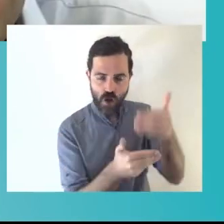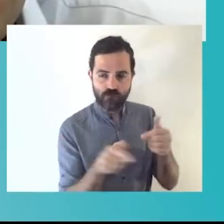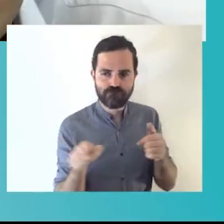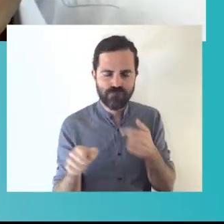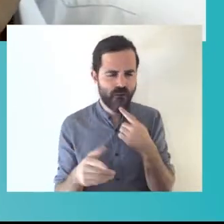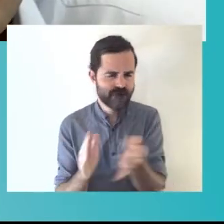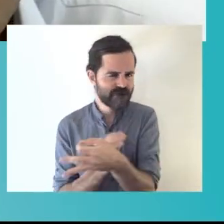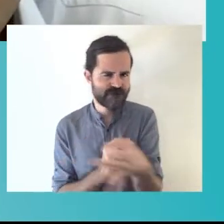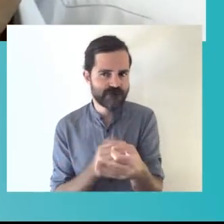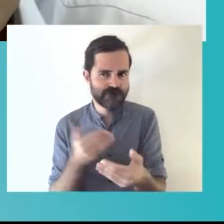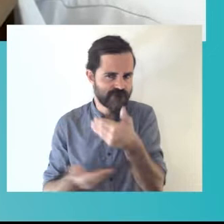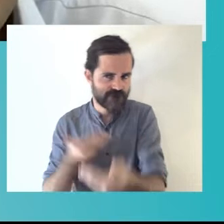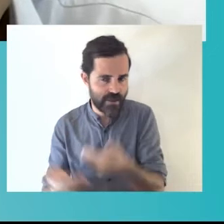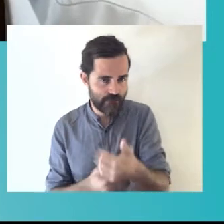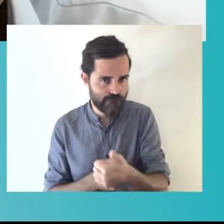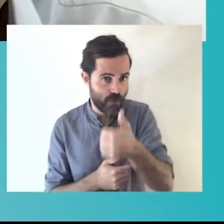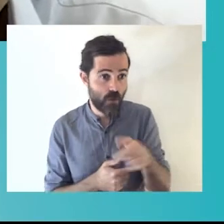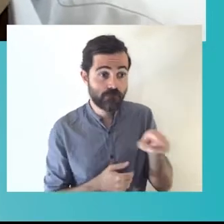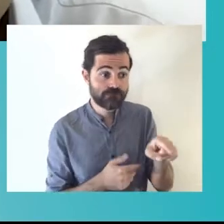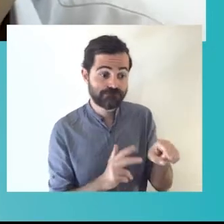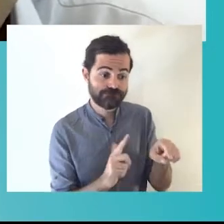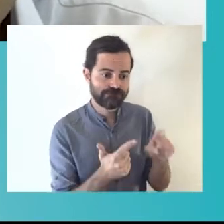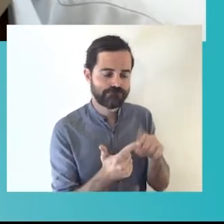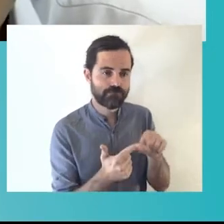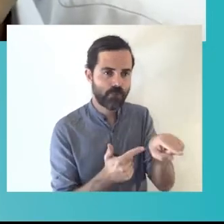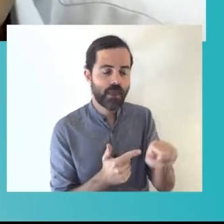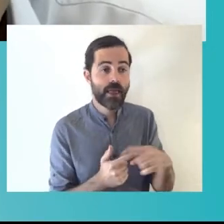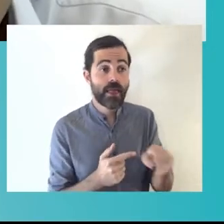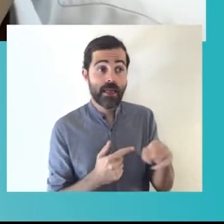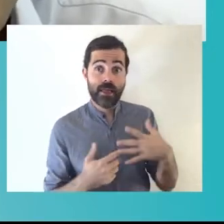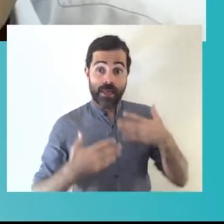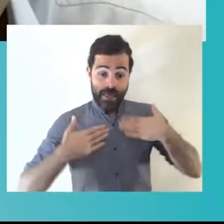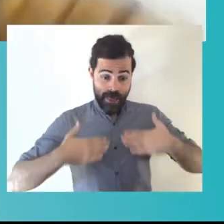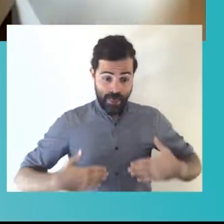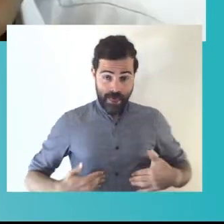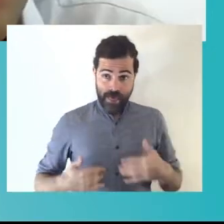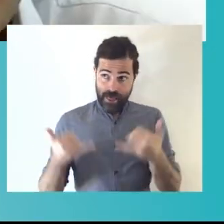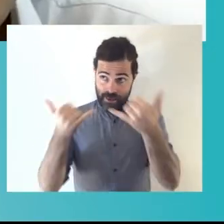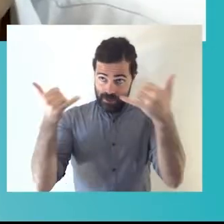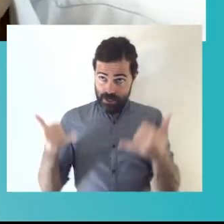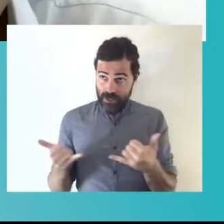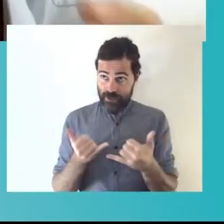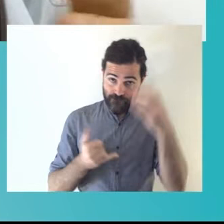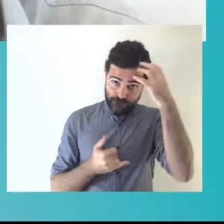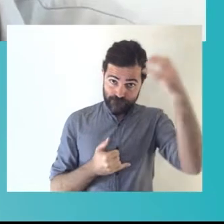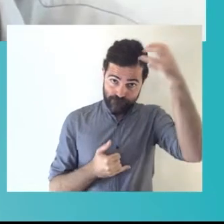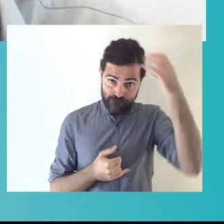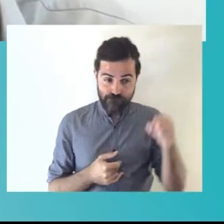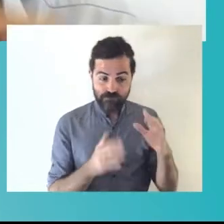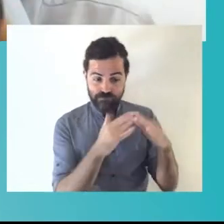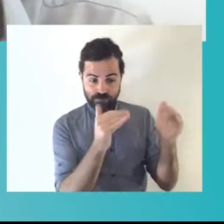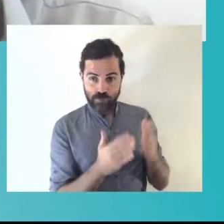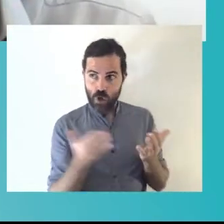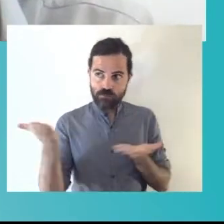one, to make it much more efficient. Number two, and most importantly, to connect the healthcare system with the social care system, with the